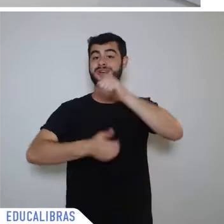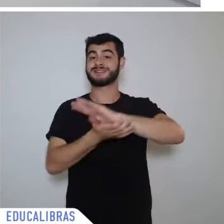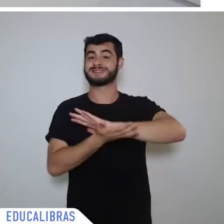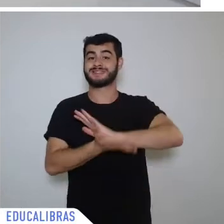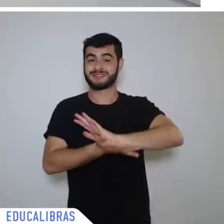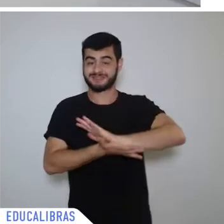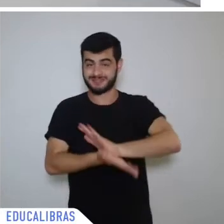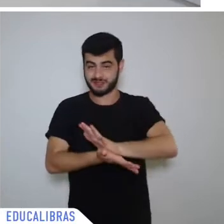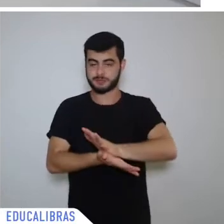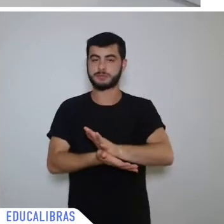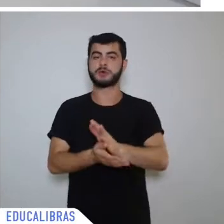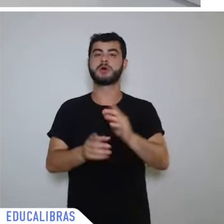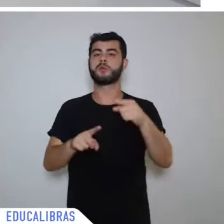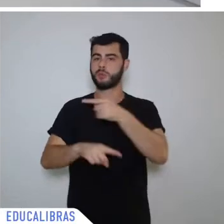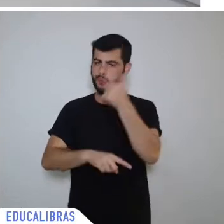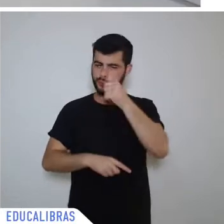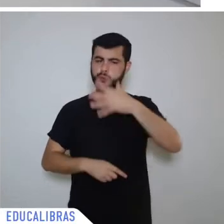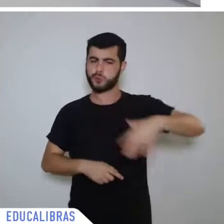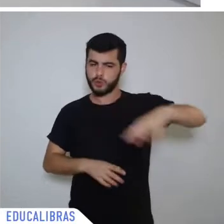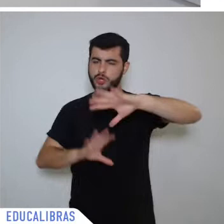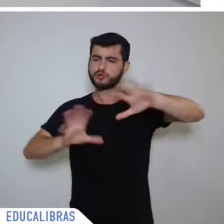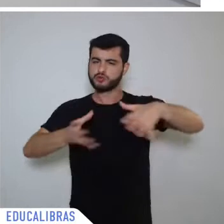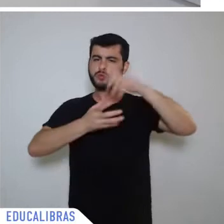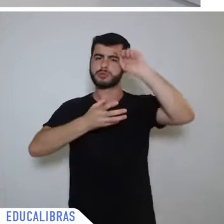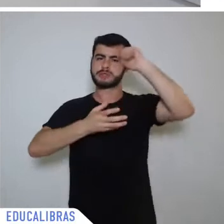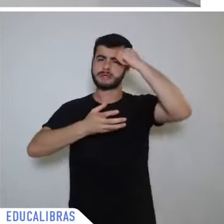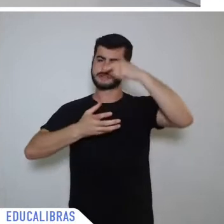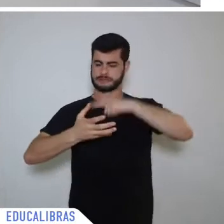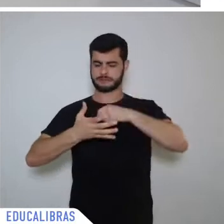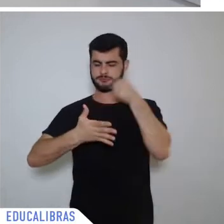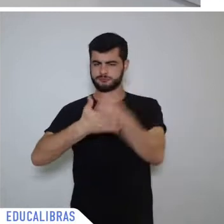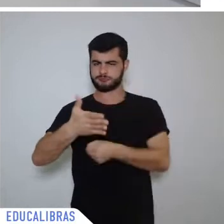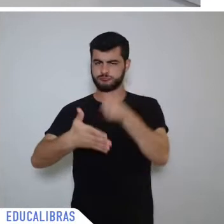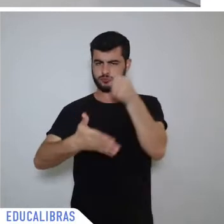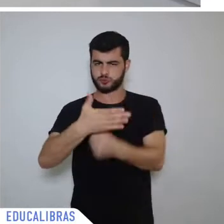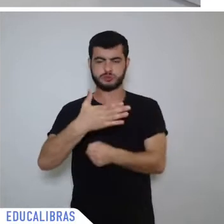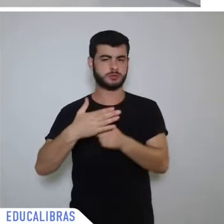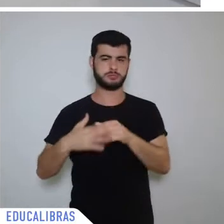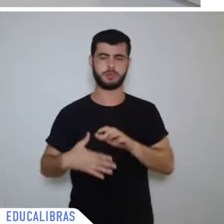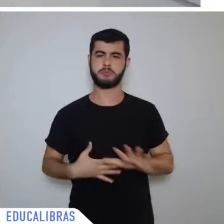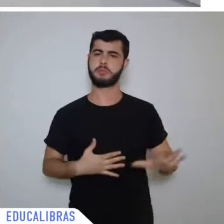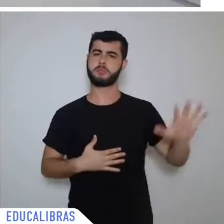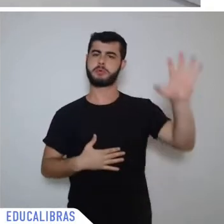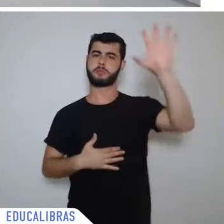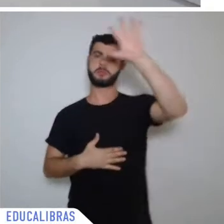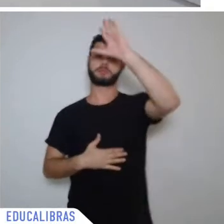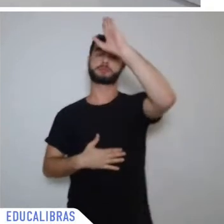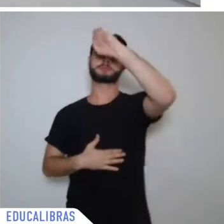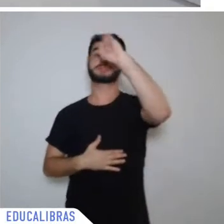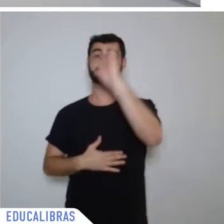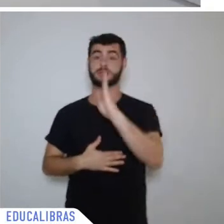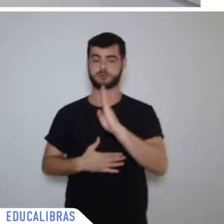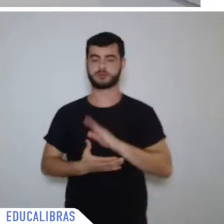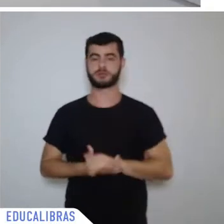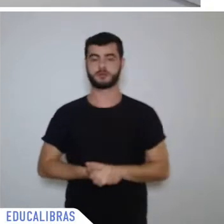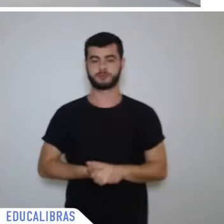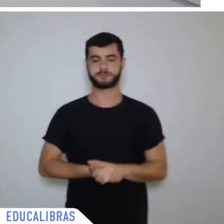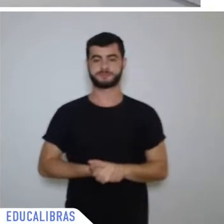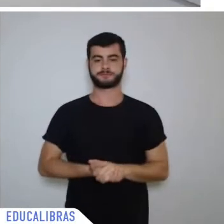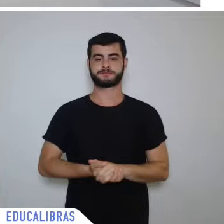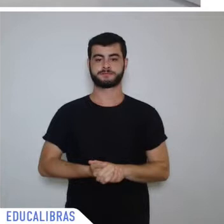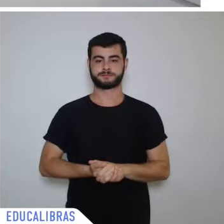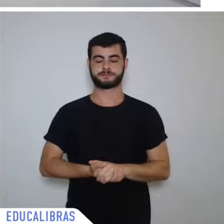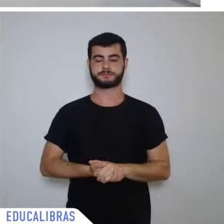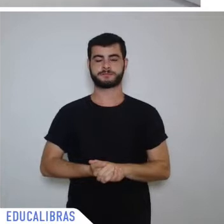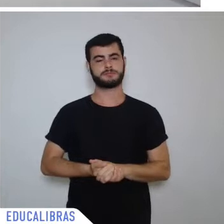women have been responding with fight, political manifestation at national level.